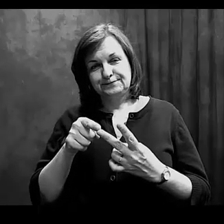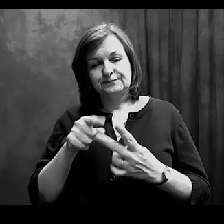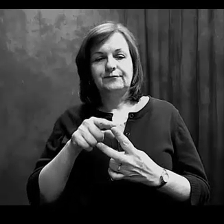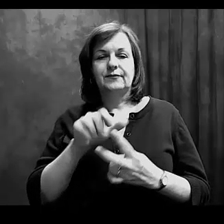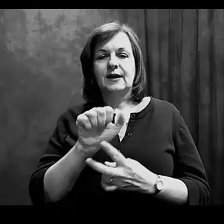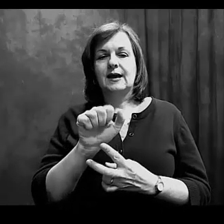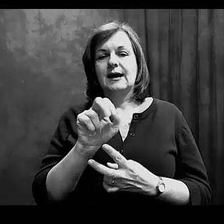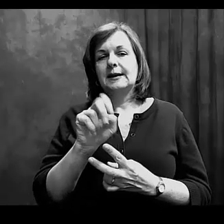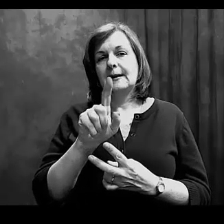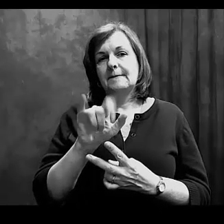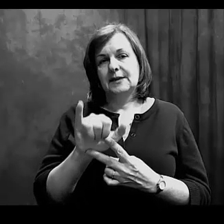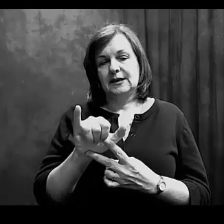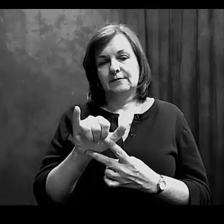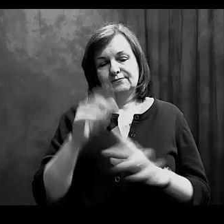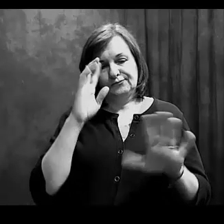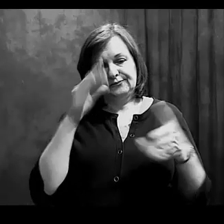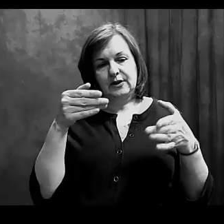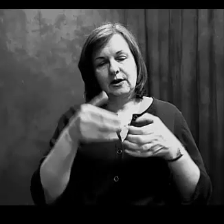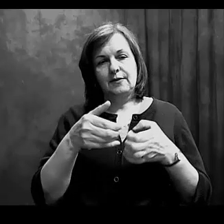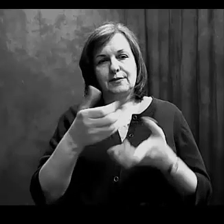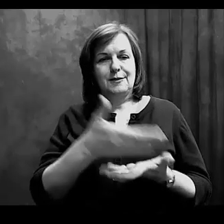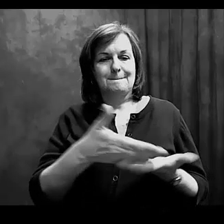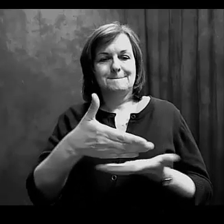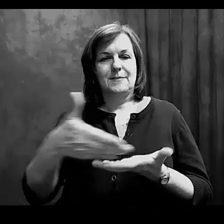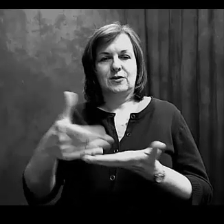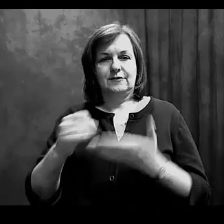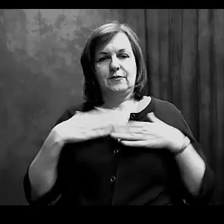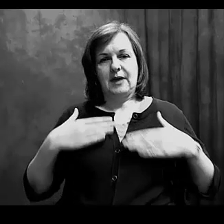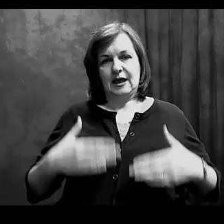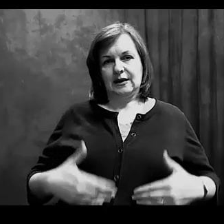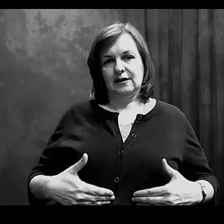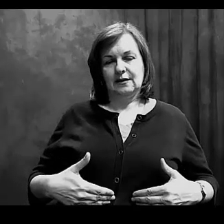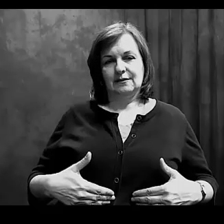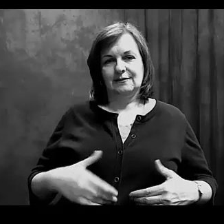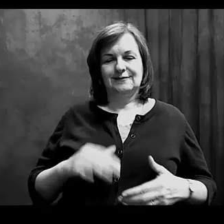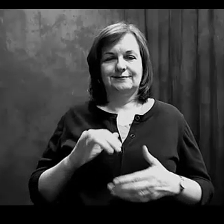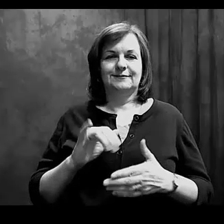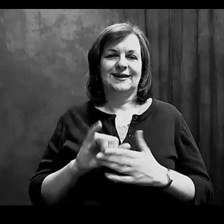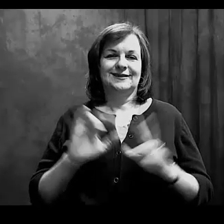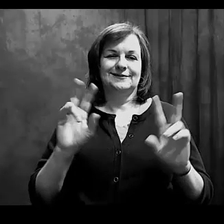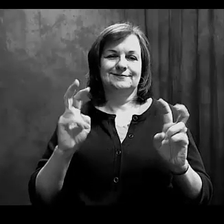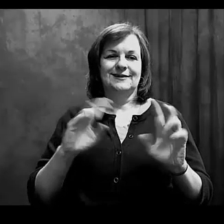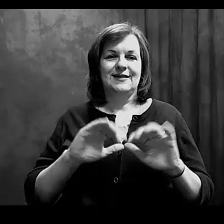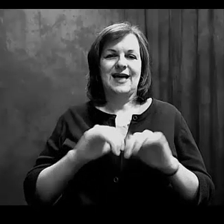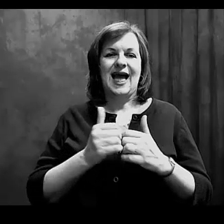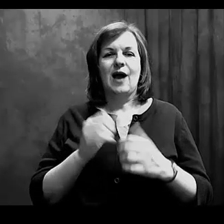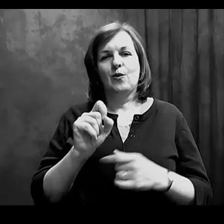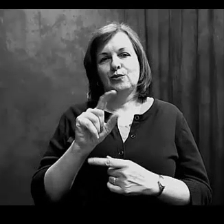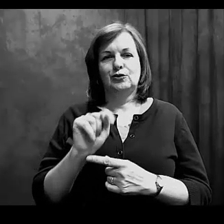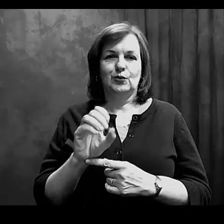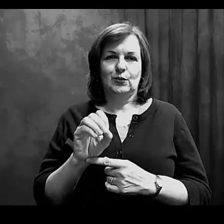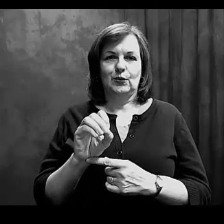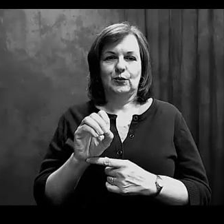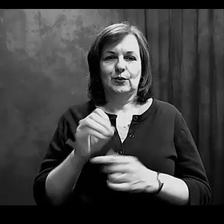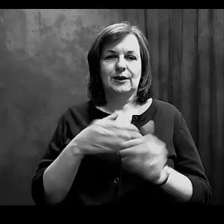anatomy, we're going to study the parts. Basically, it's a how-to guide to your